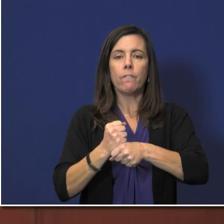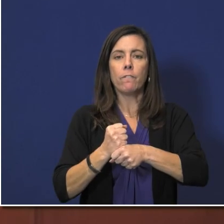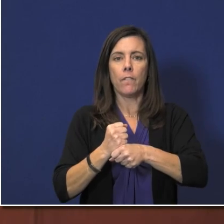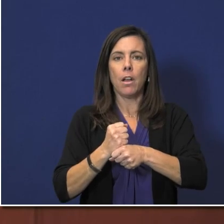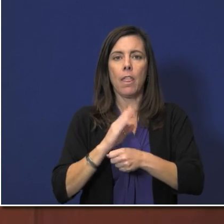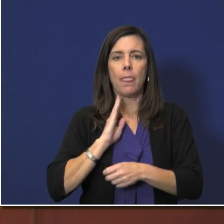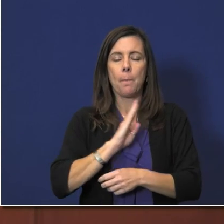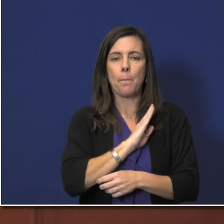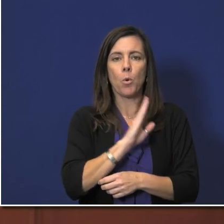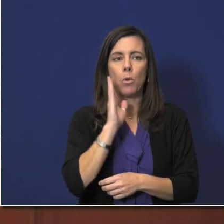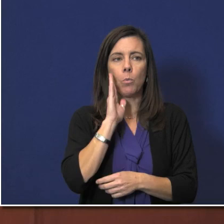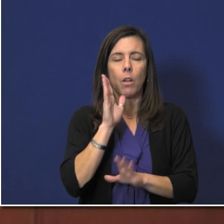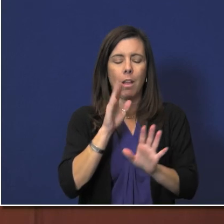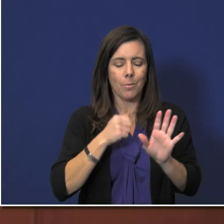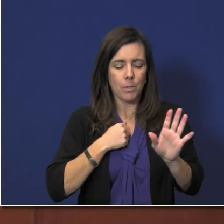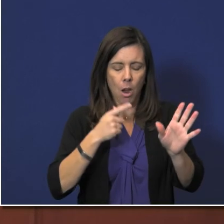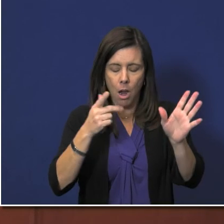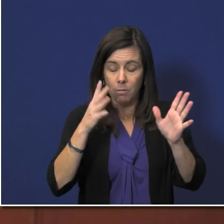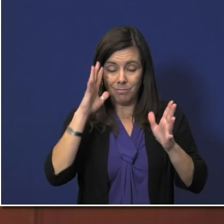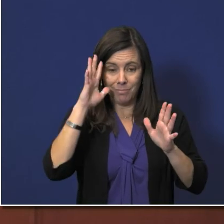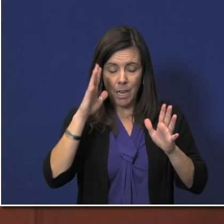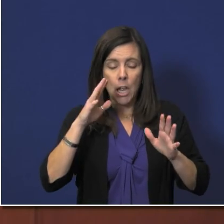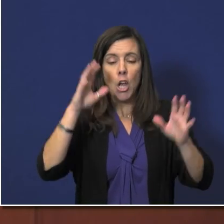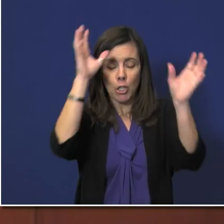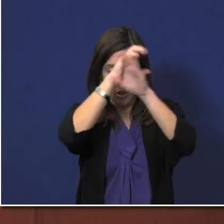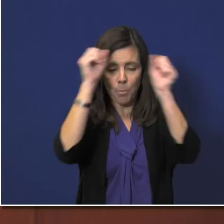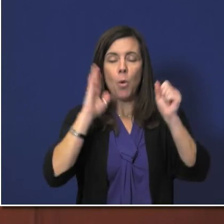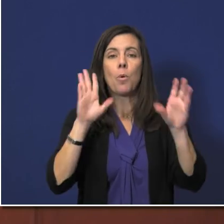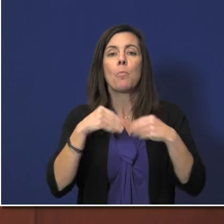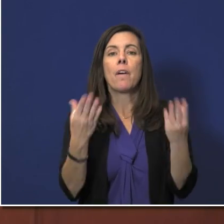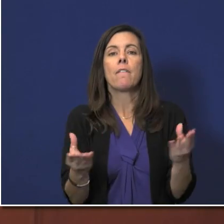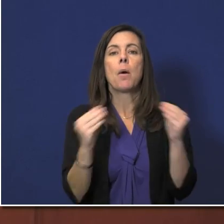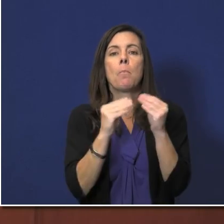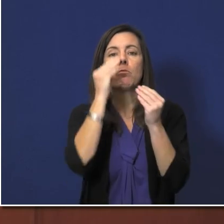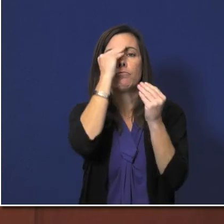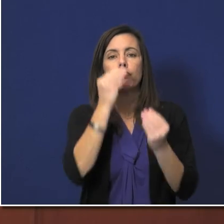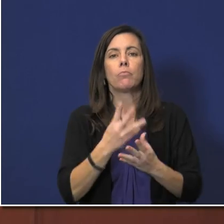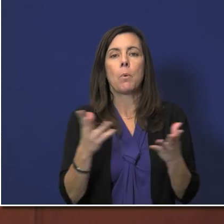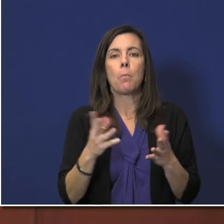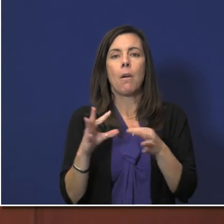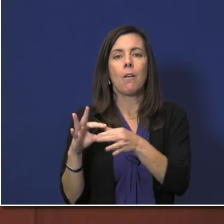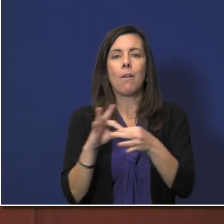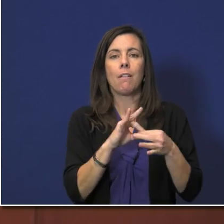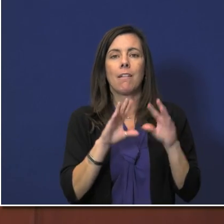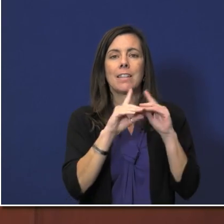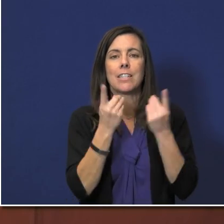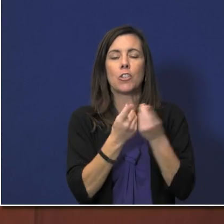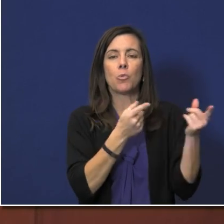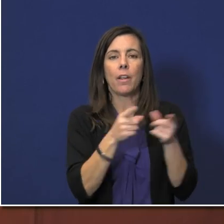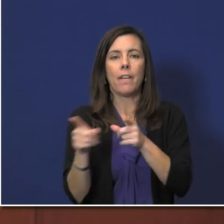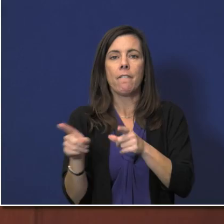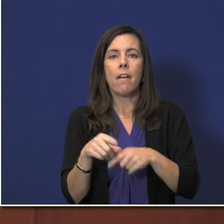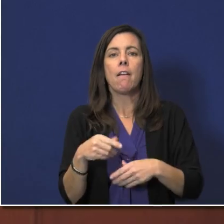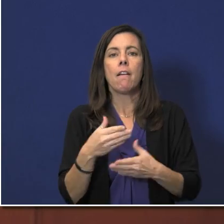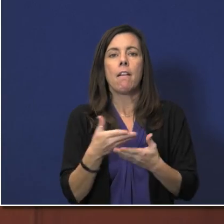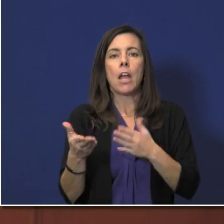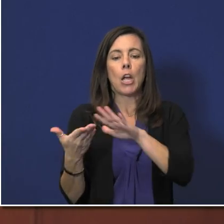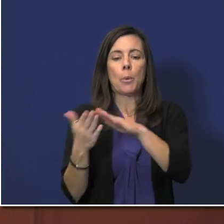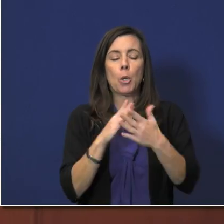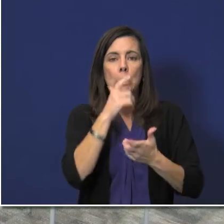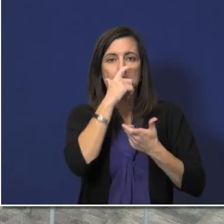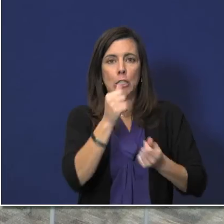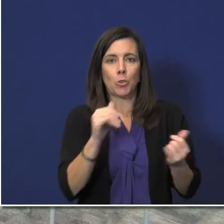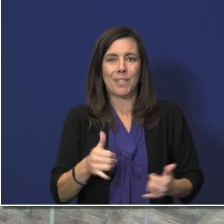will, the superintendent will provide information regarding district events, items of community interest